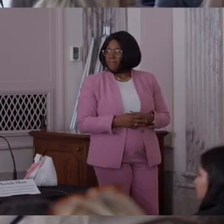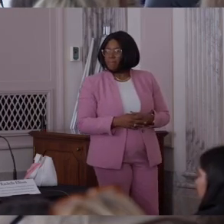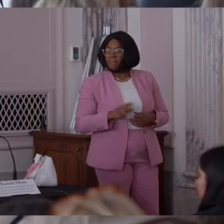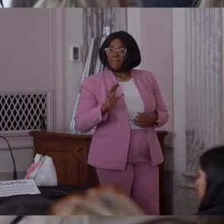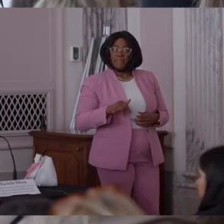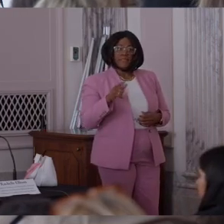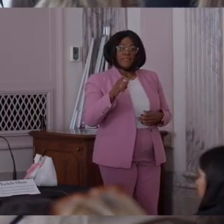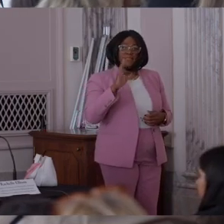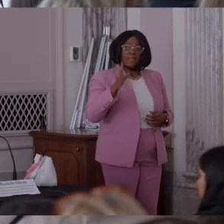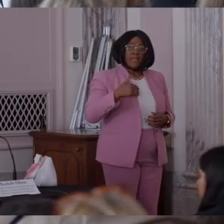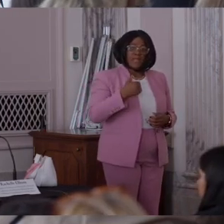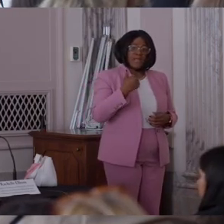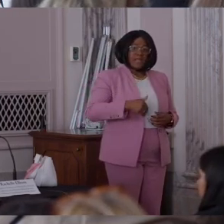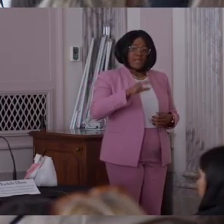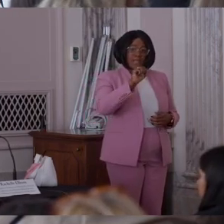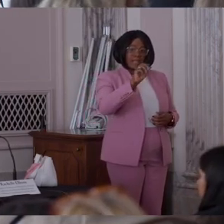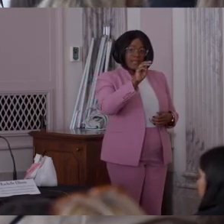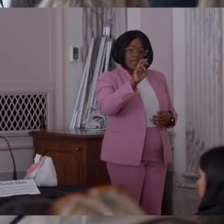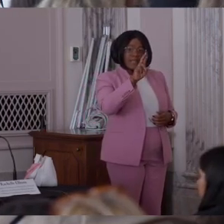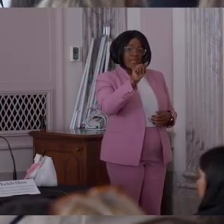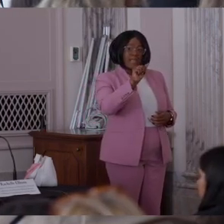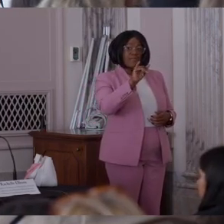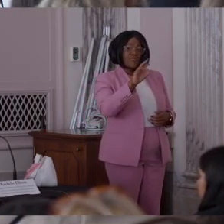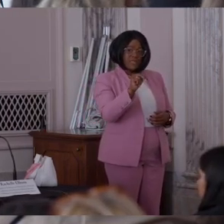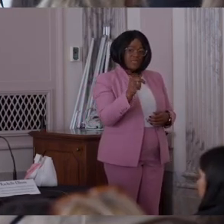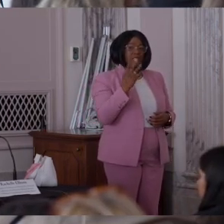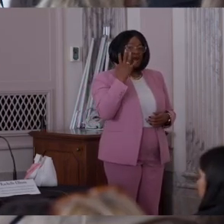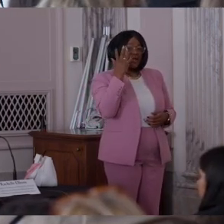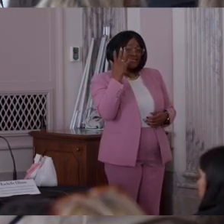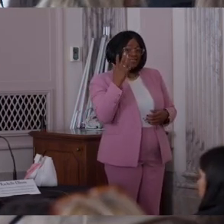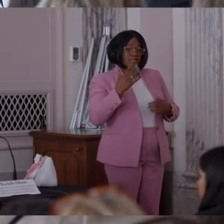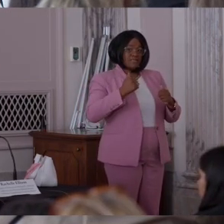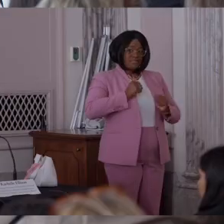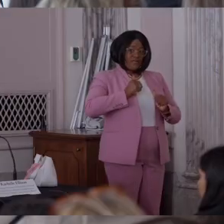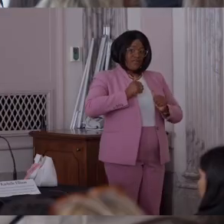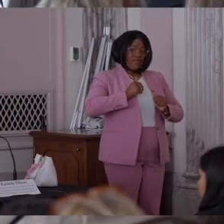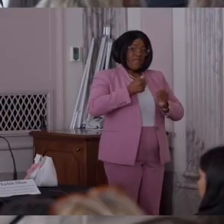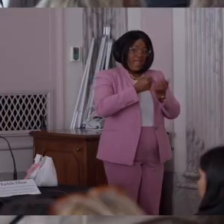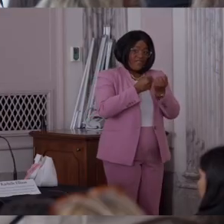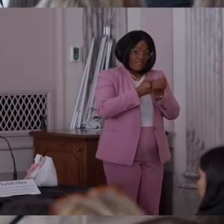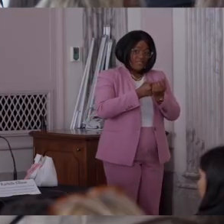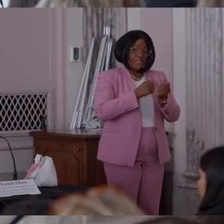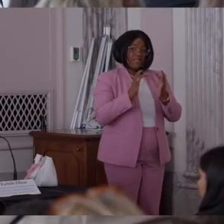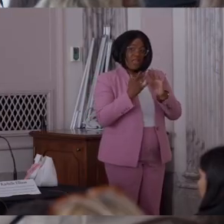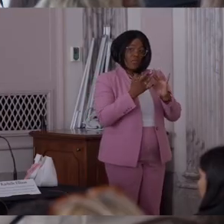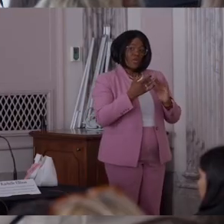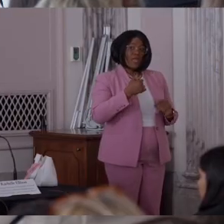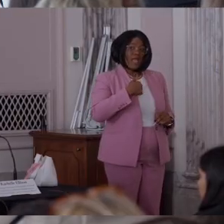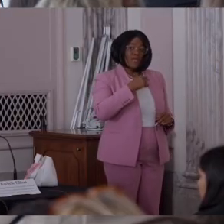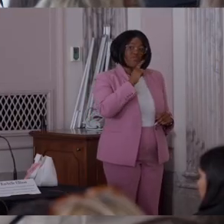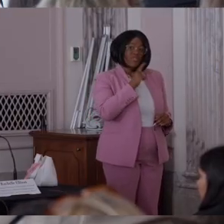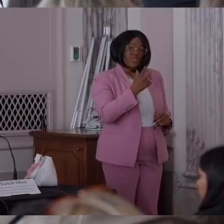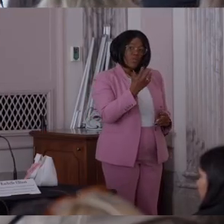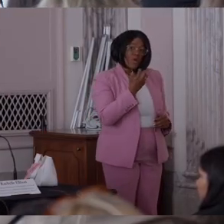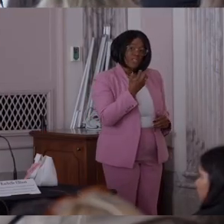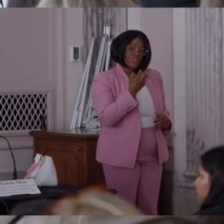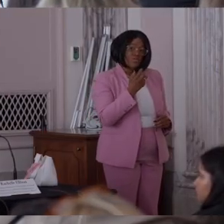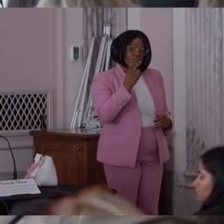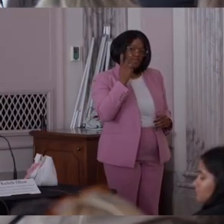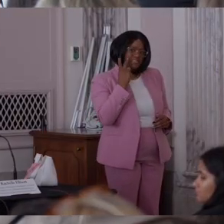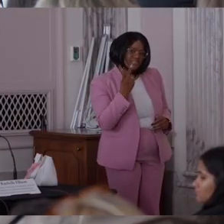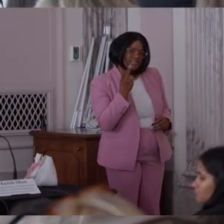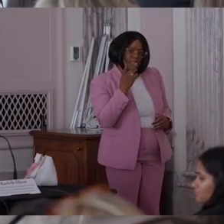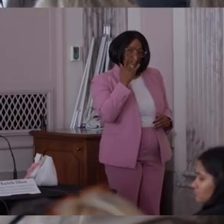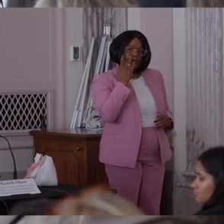Hi, I'm Cameron. I'm with the Autistic Self-Advocacy Network. I just wanted to